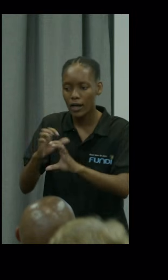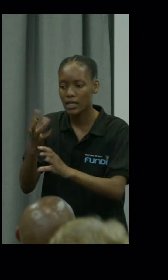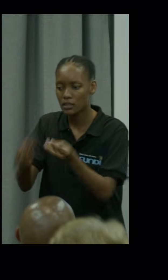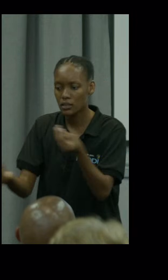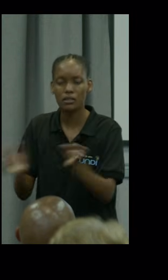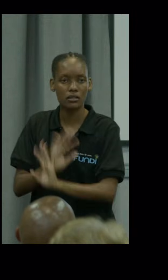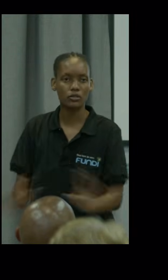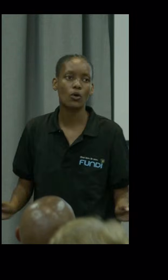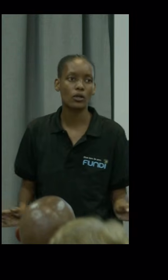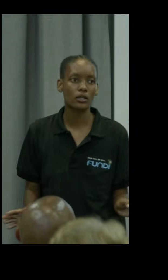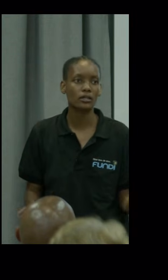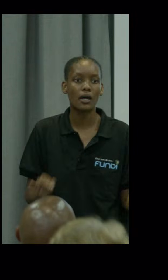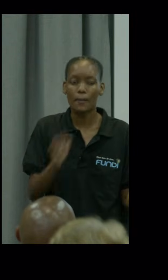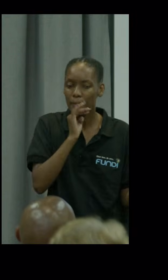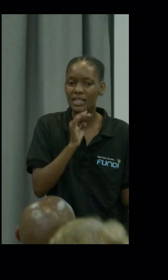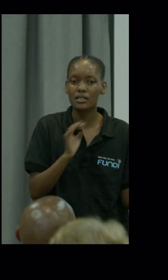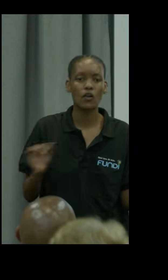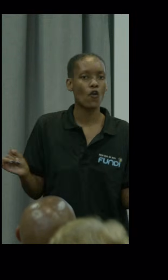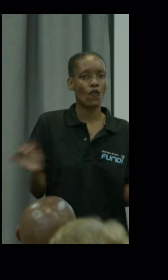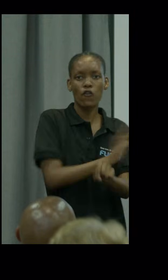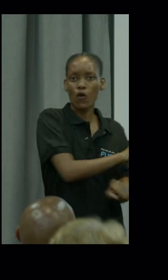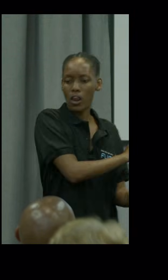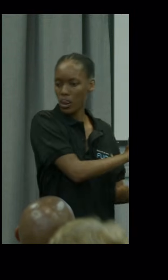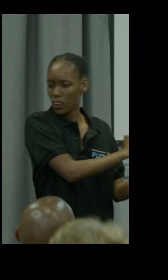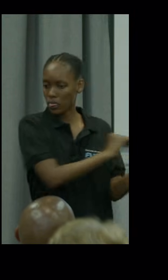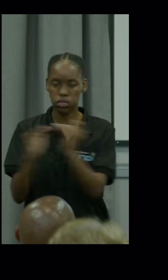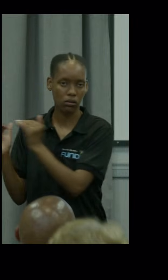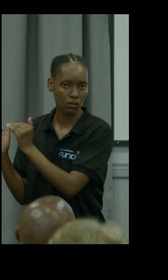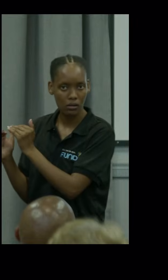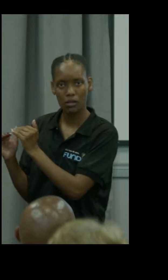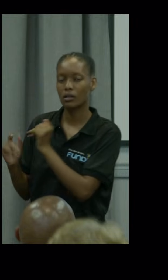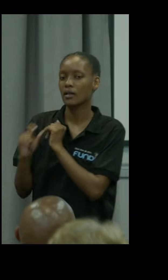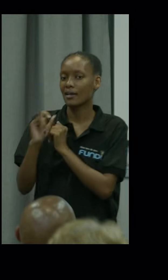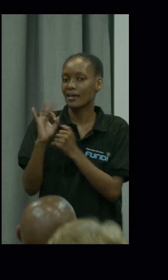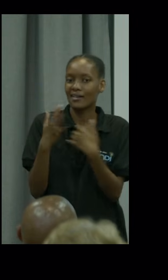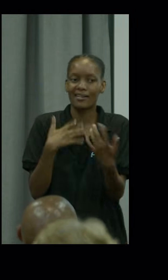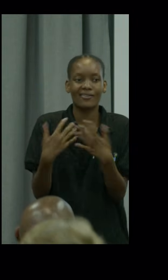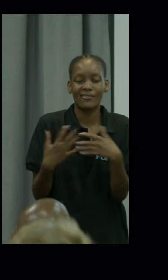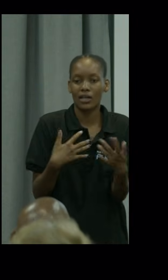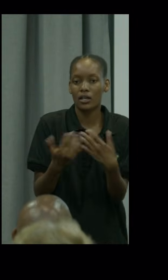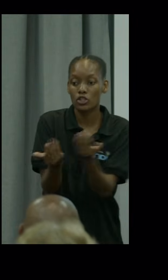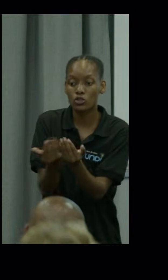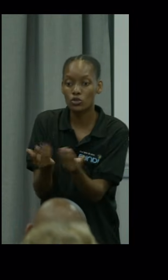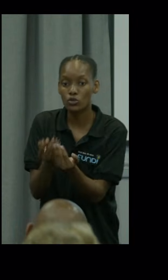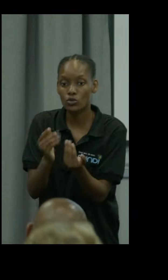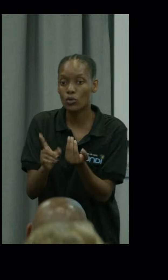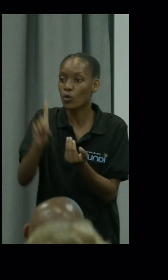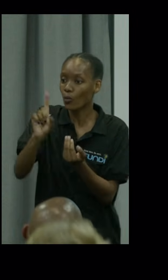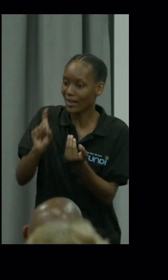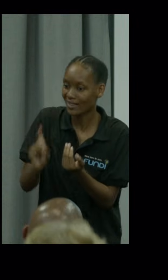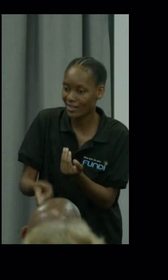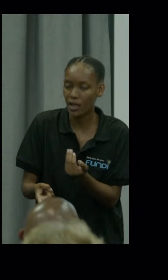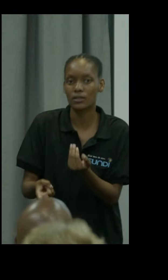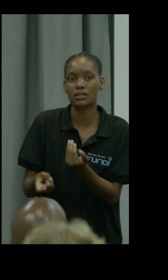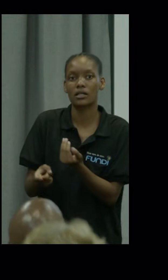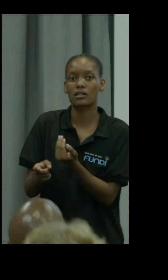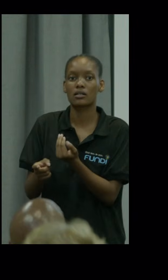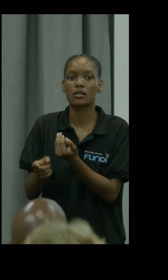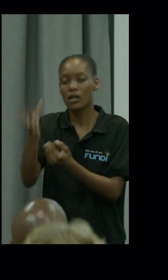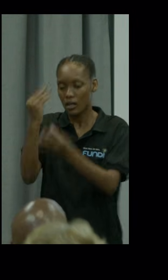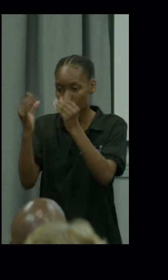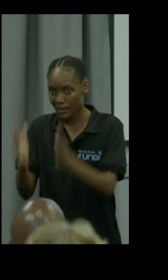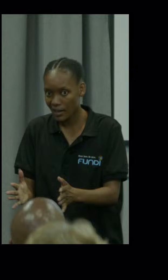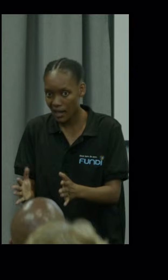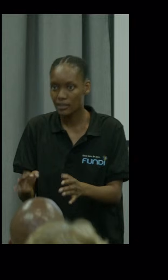totally equality-oriented system. If you have any school with 1,000 learners, you will have exactly the same number of posts. If you've